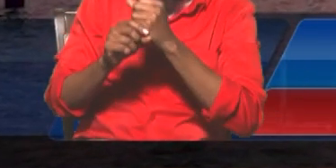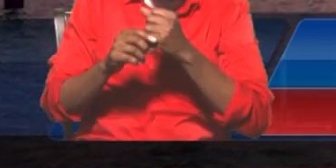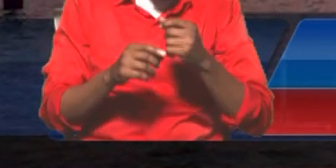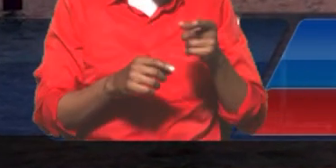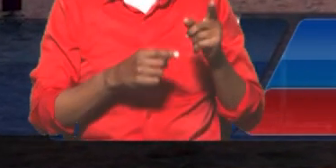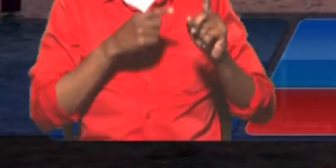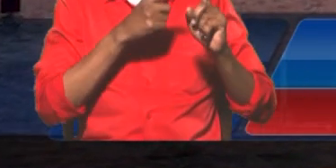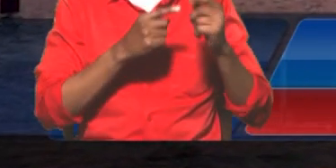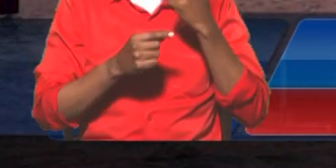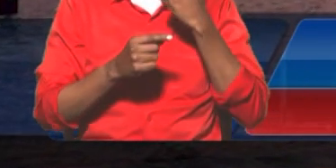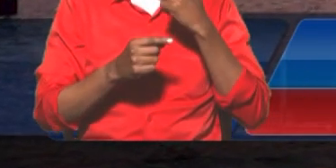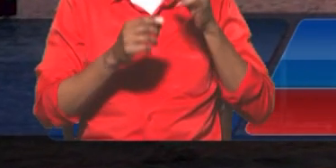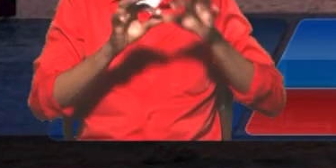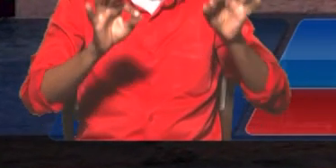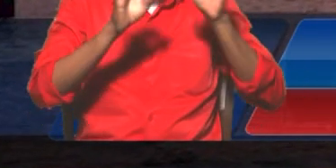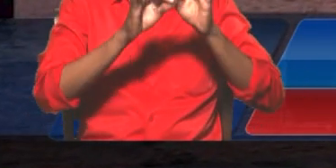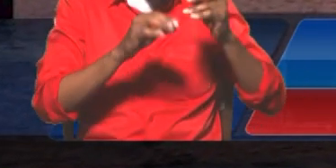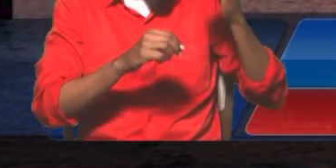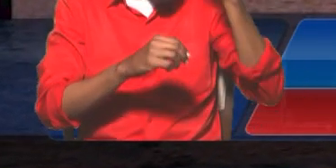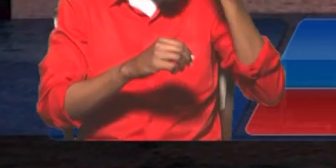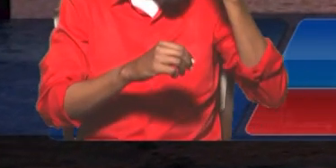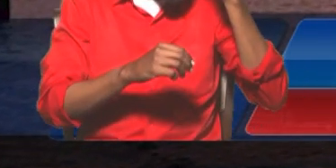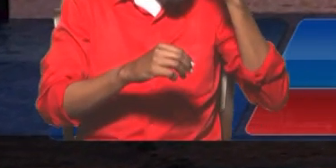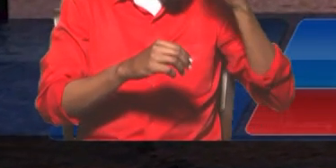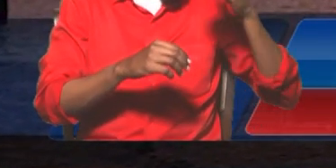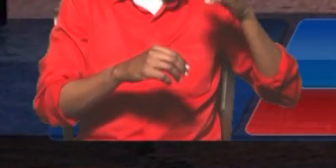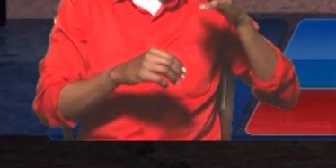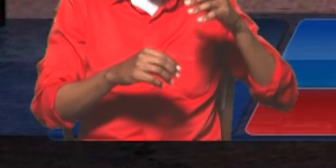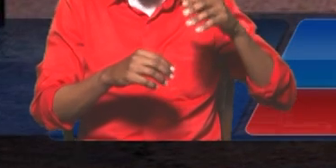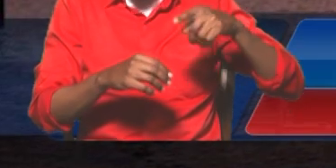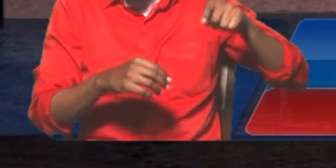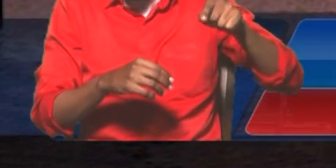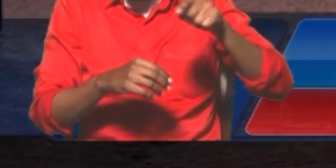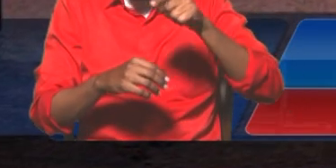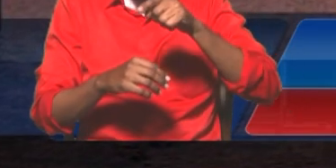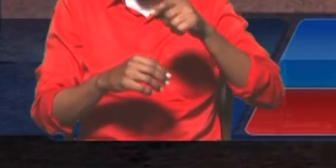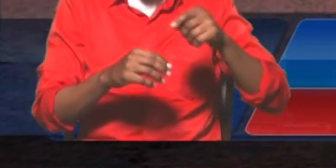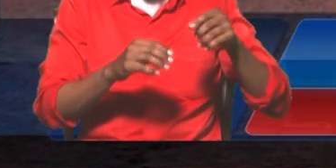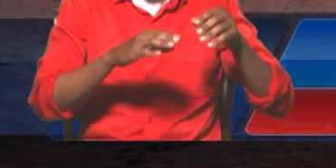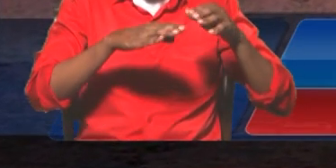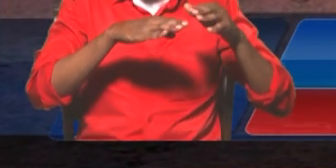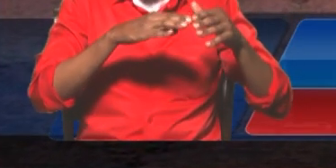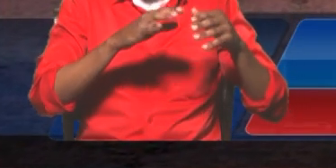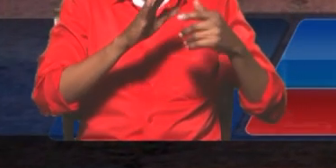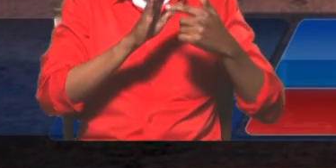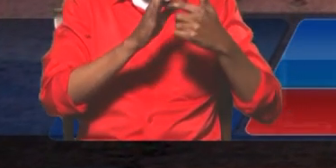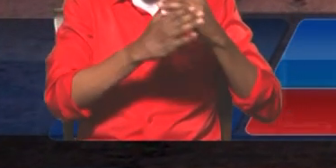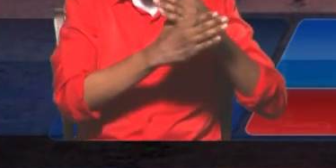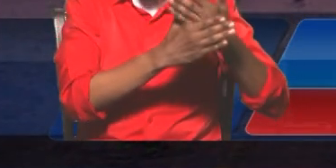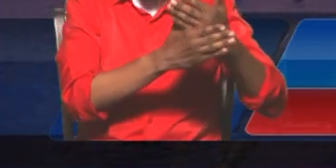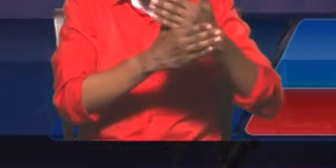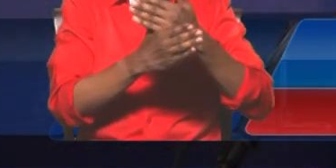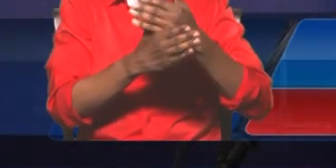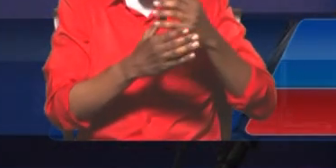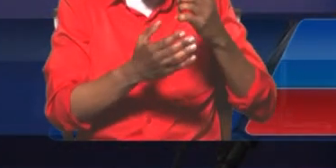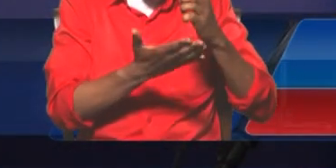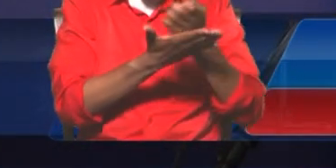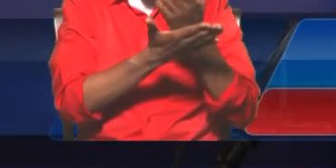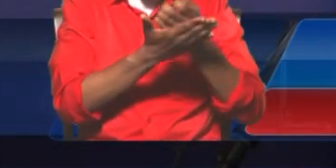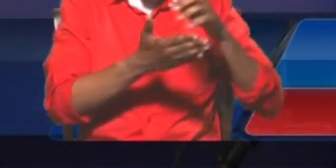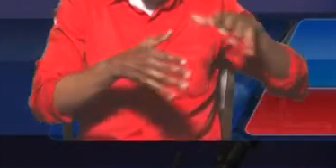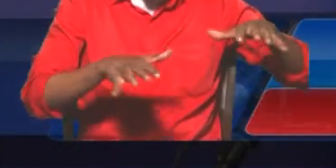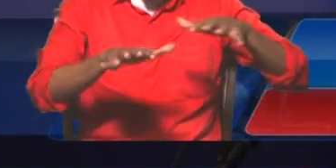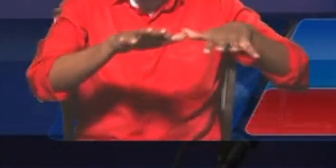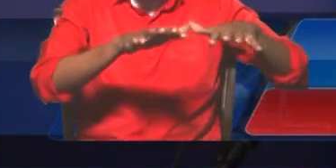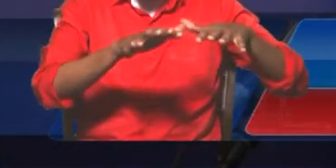identify multi-country offshore wind zones based on shared exclusive economic zones. The role of the